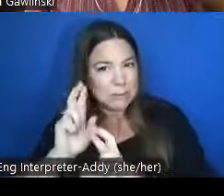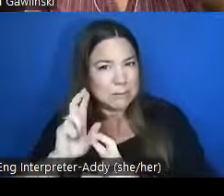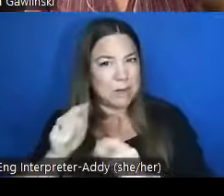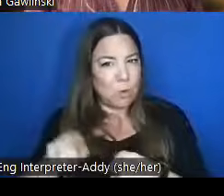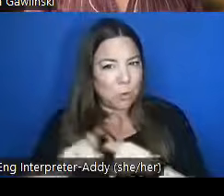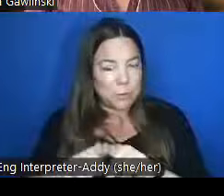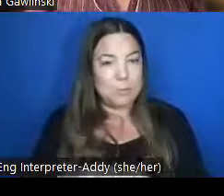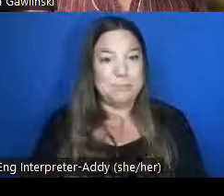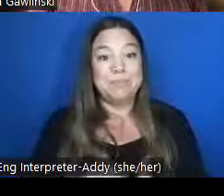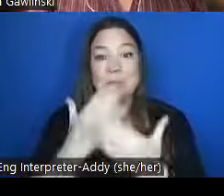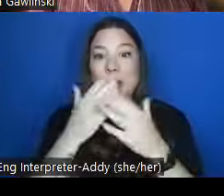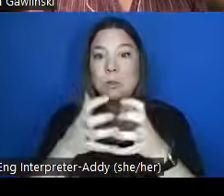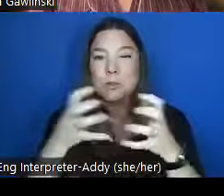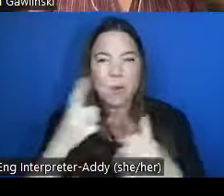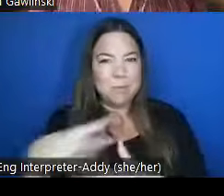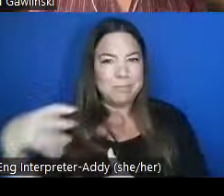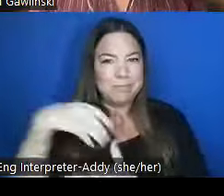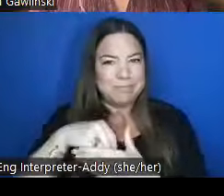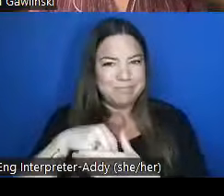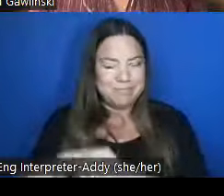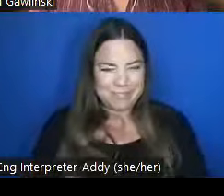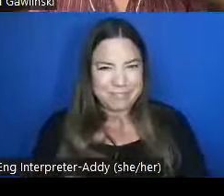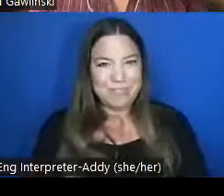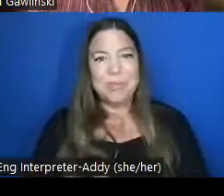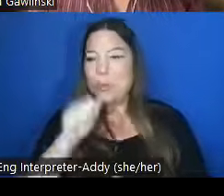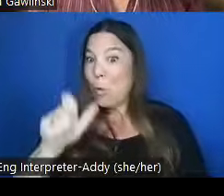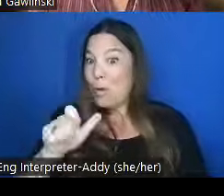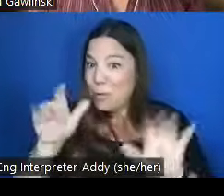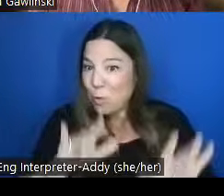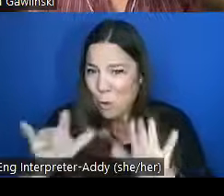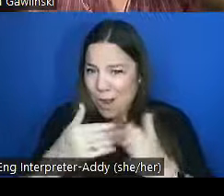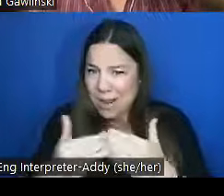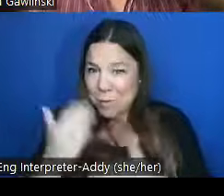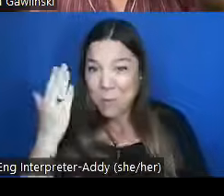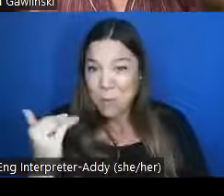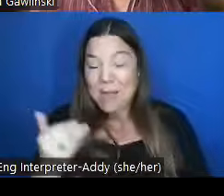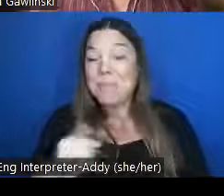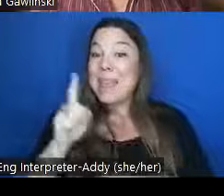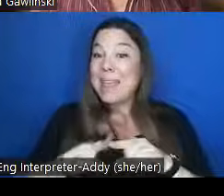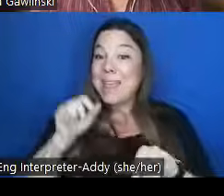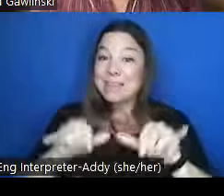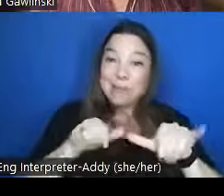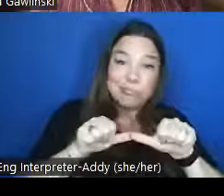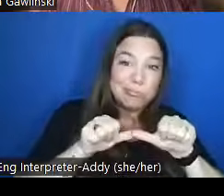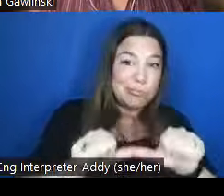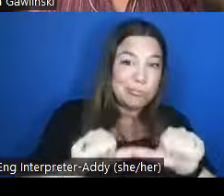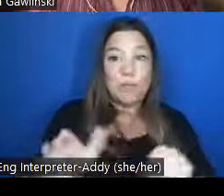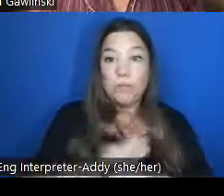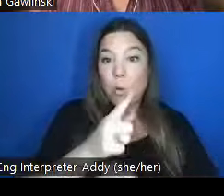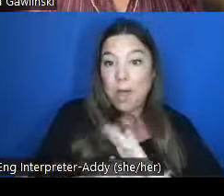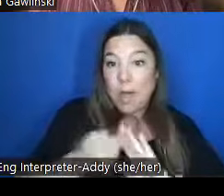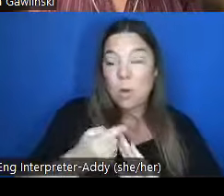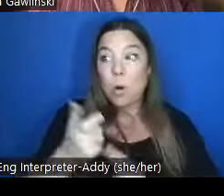you very much for your cooperation. There's no need to record anyway. If you can't stay for the full talk or you want to rewatch it,